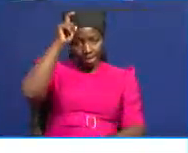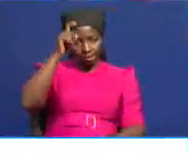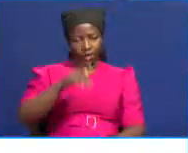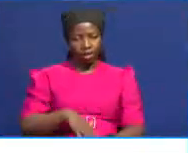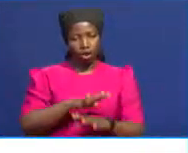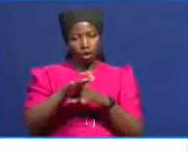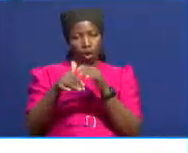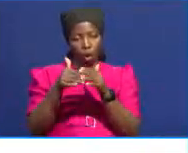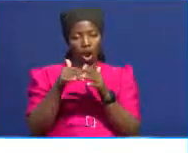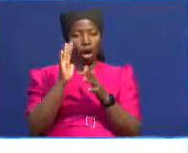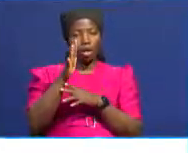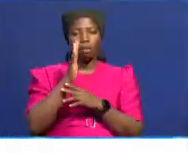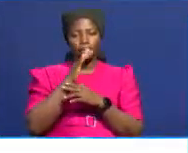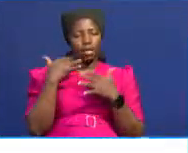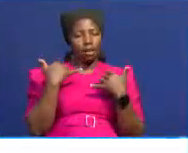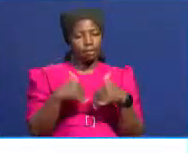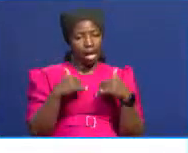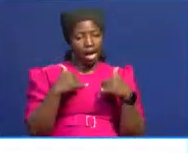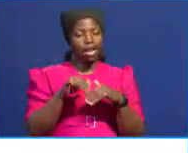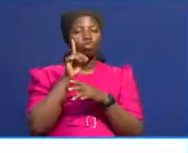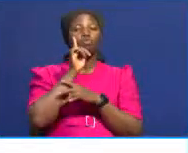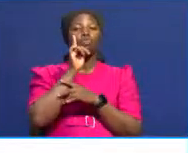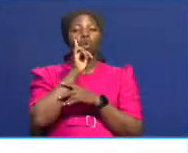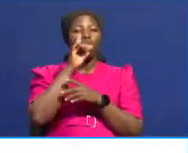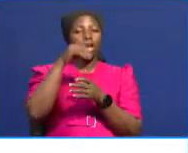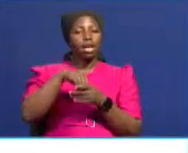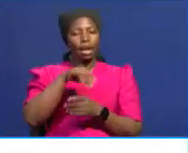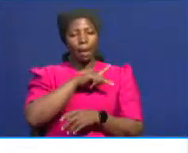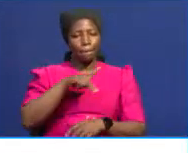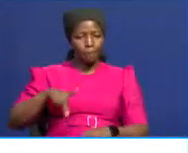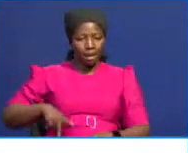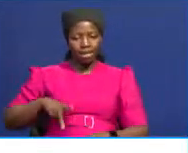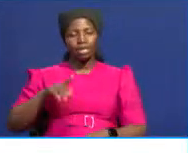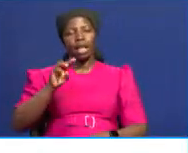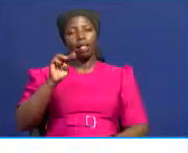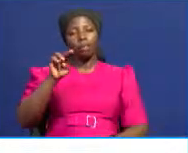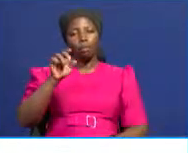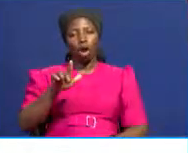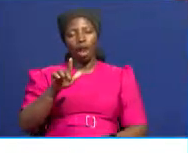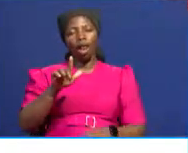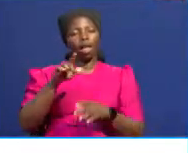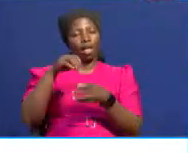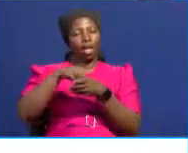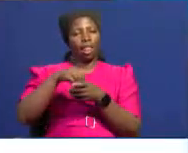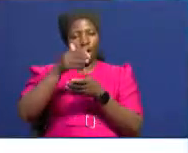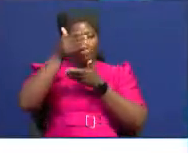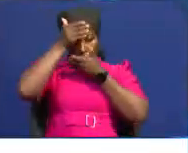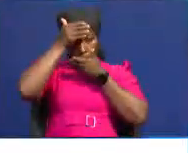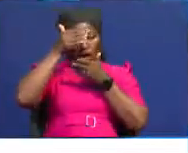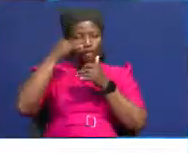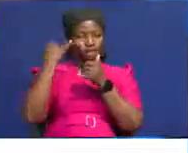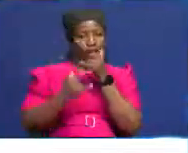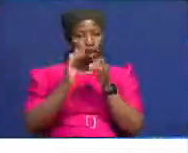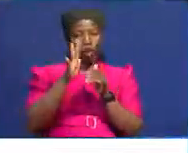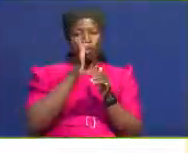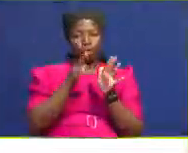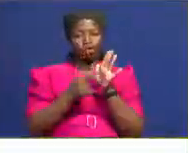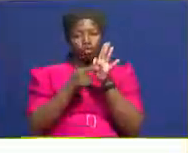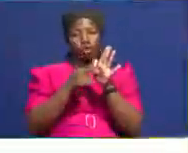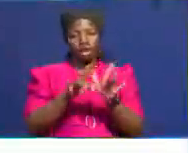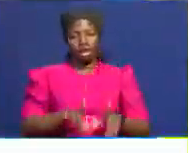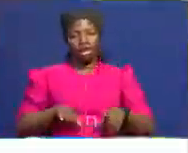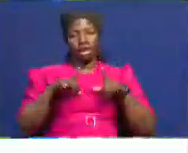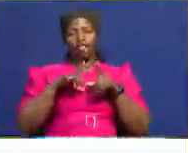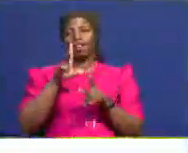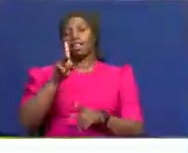All the matches will be played tomorrow at the Prince Mule Abdellah Hall in Morocco. The final will be beamed live on KBC Channel 1